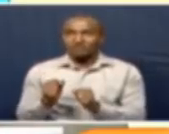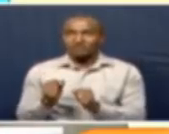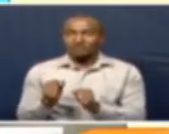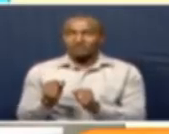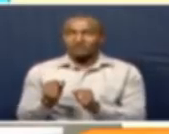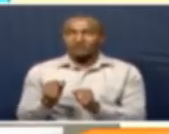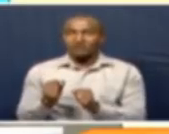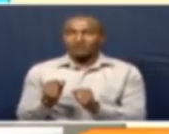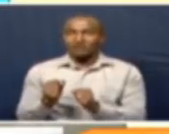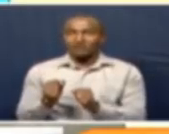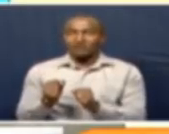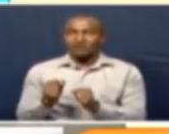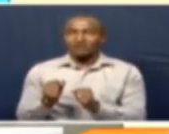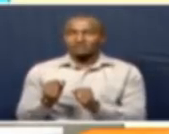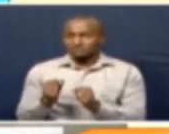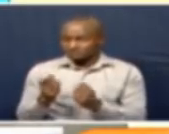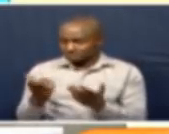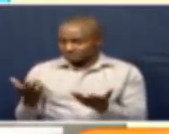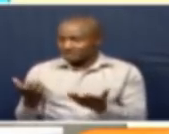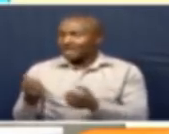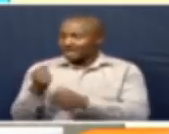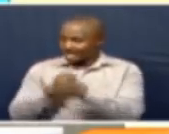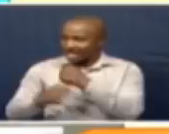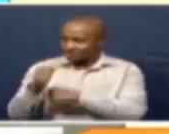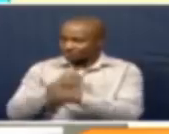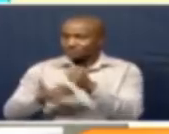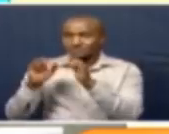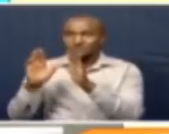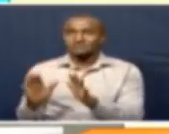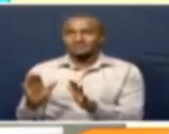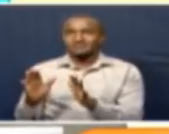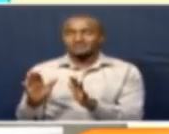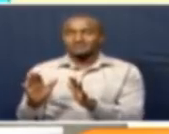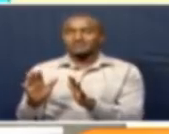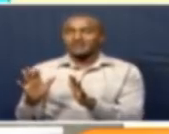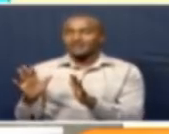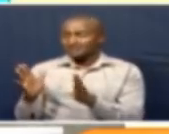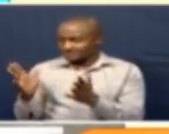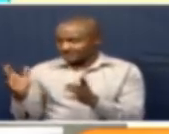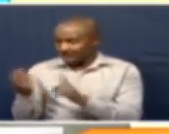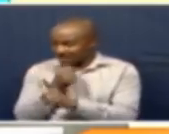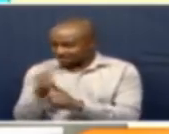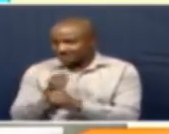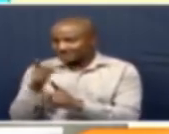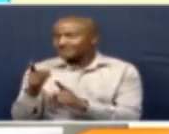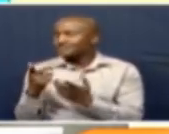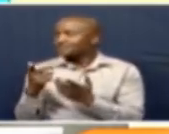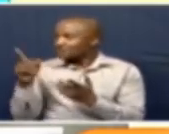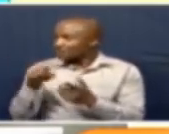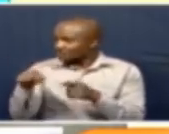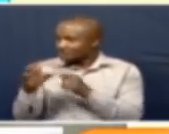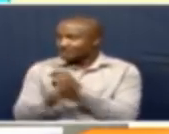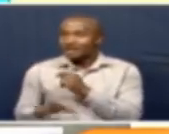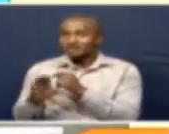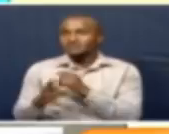gig, but you report the offense yeah. for action. Sexual molestation, harassment is an offense in this country. You